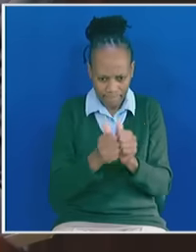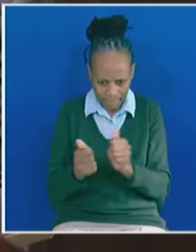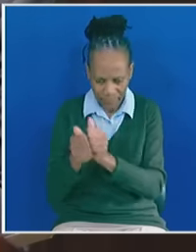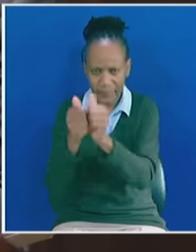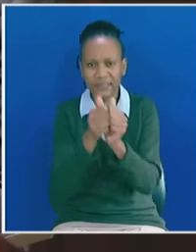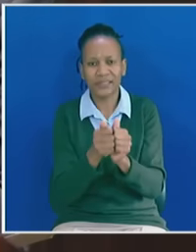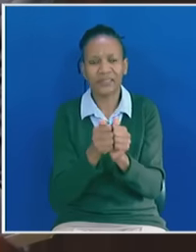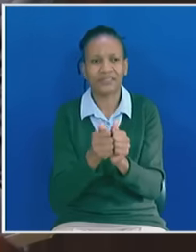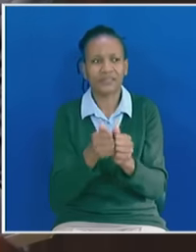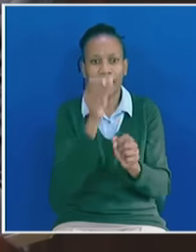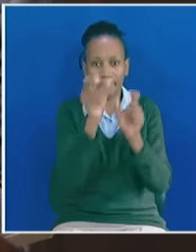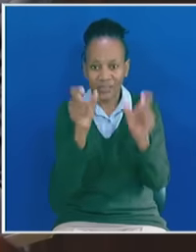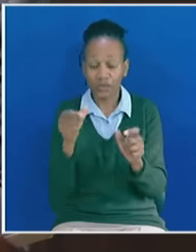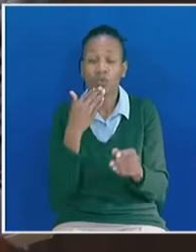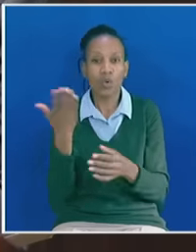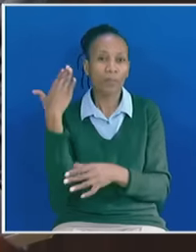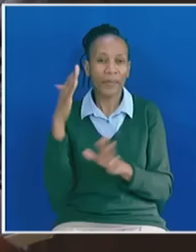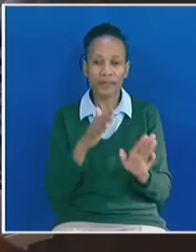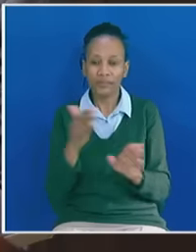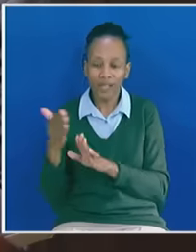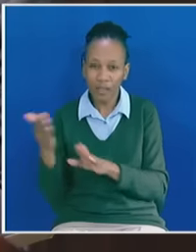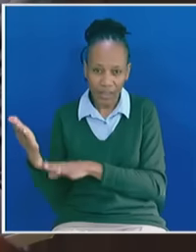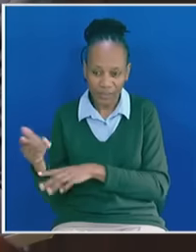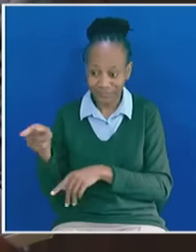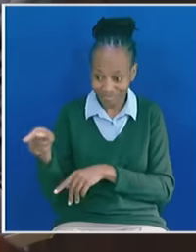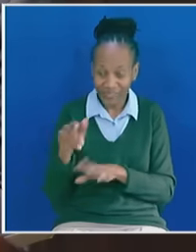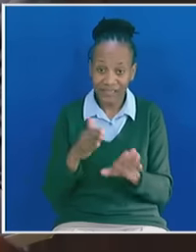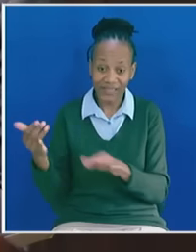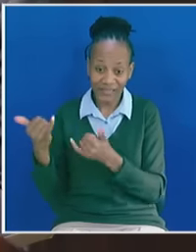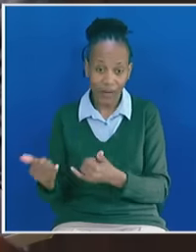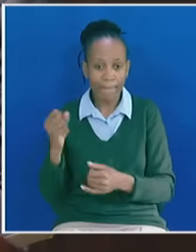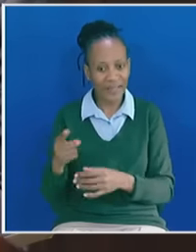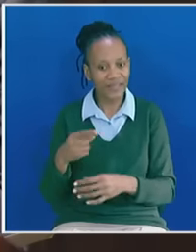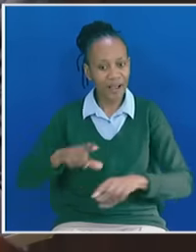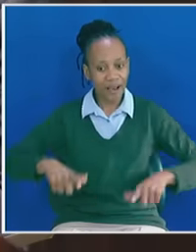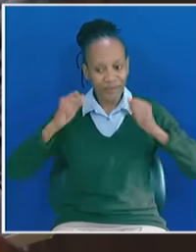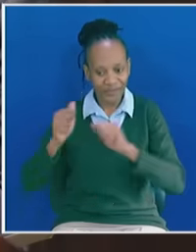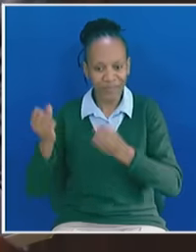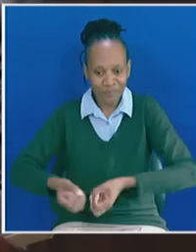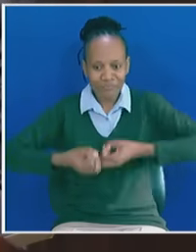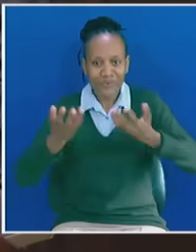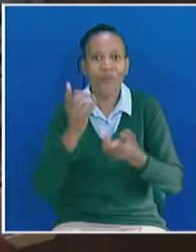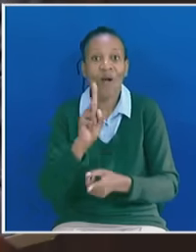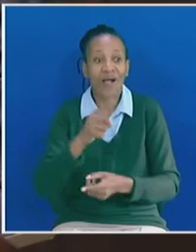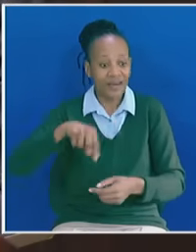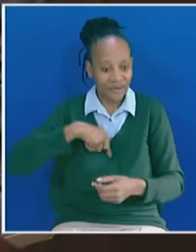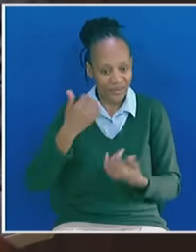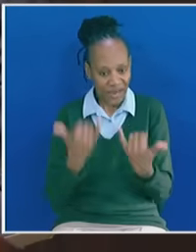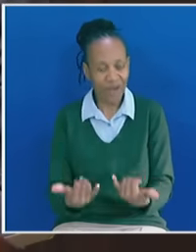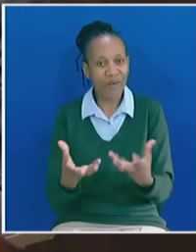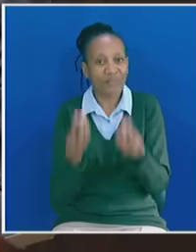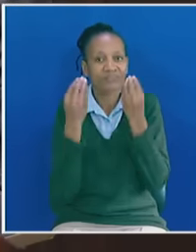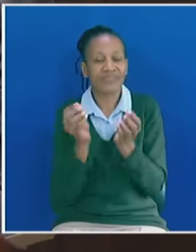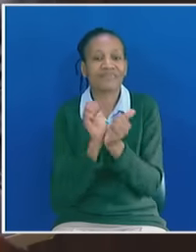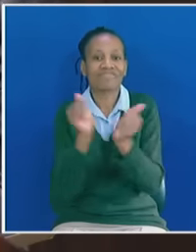as those who are no longer with us, for the dedicated and selfless contribution to our democracy, the well-being of our nation,